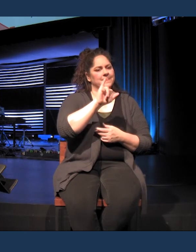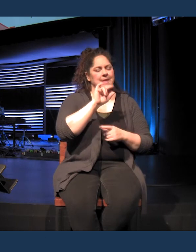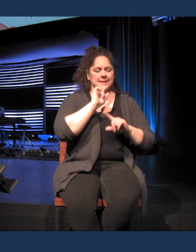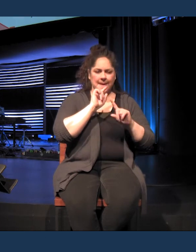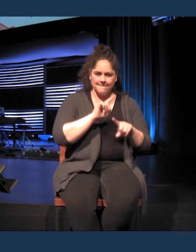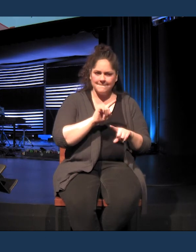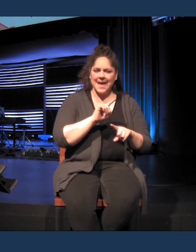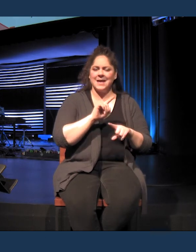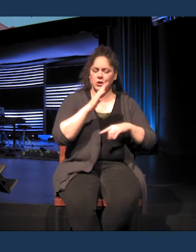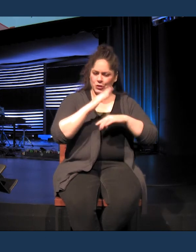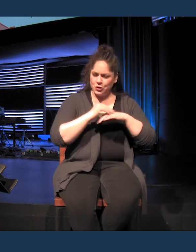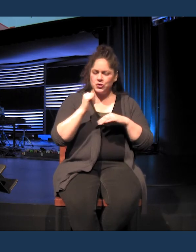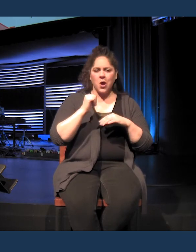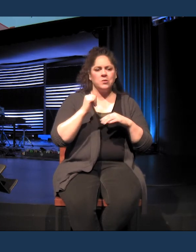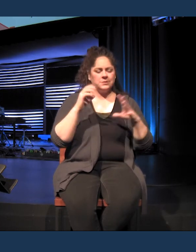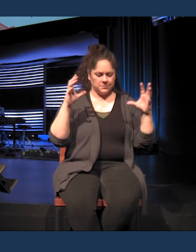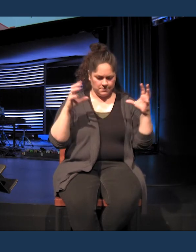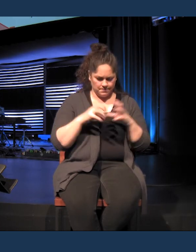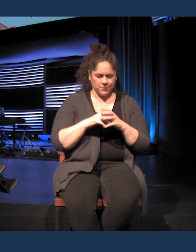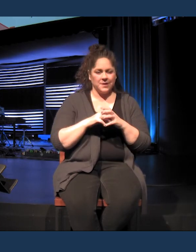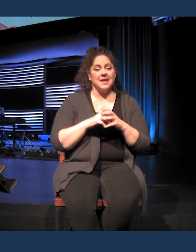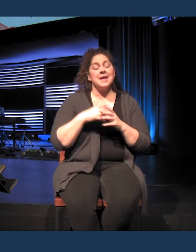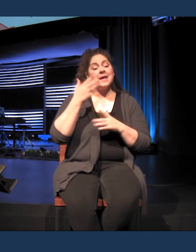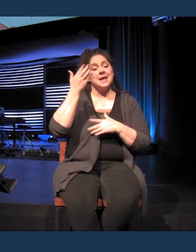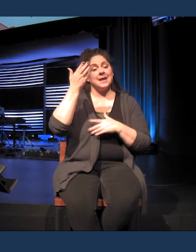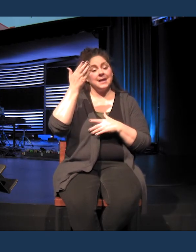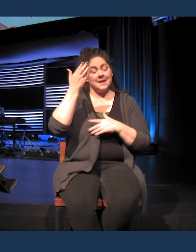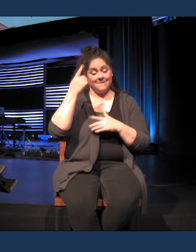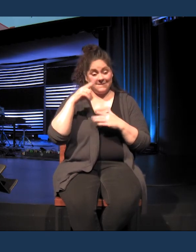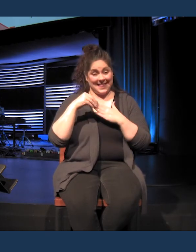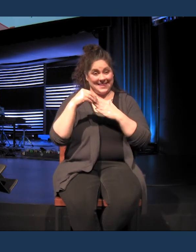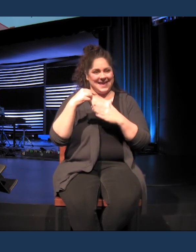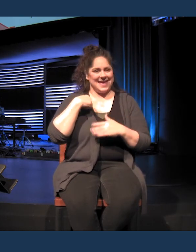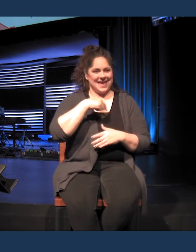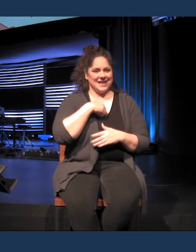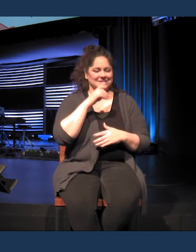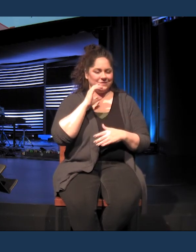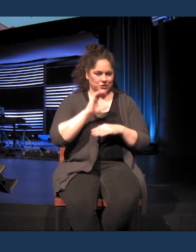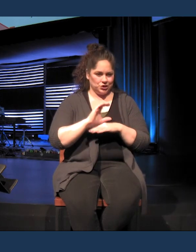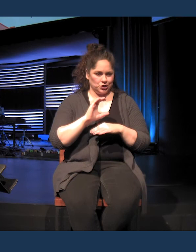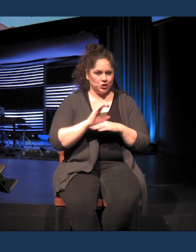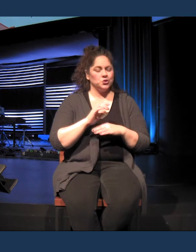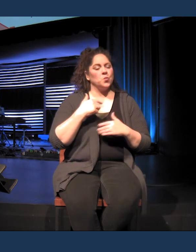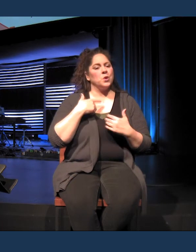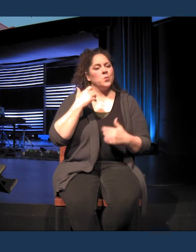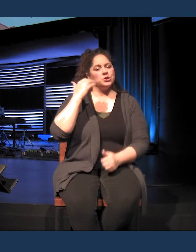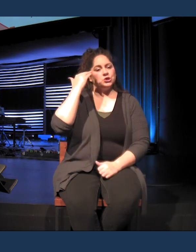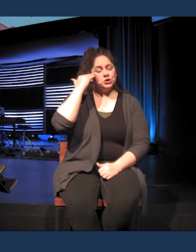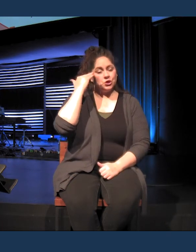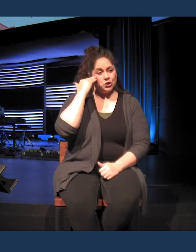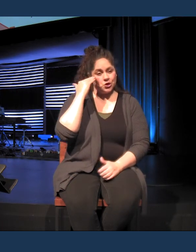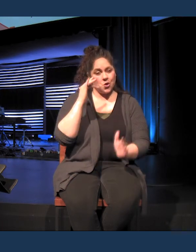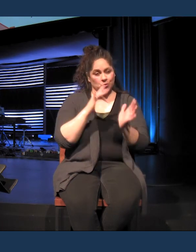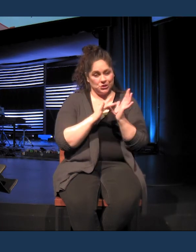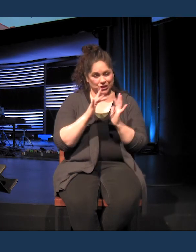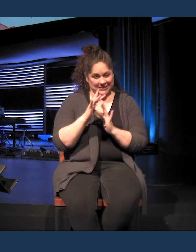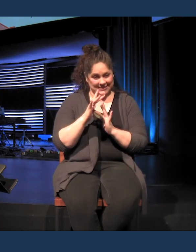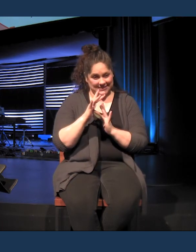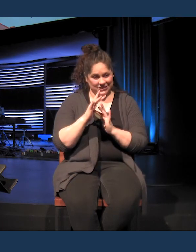together. And this is what guides us as a church. These three phrases: know Jesus, grow